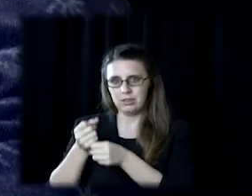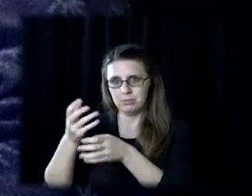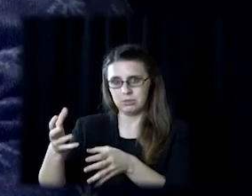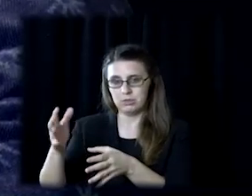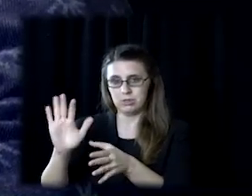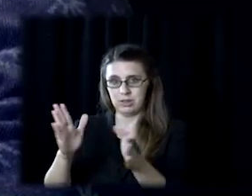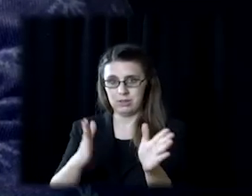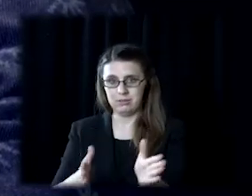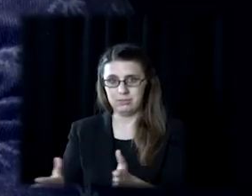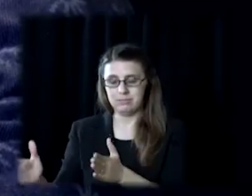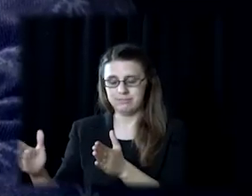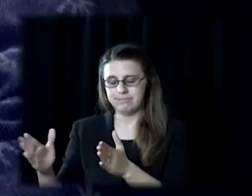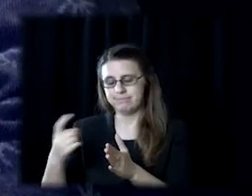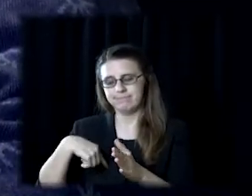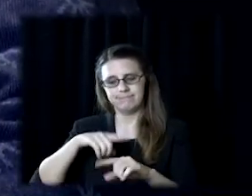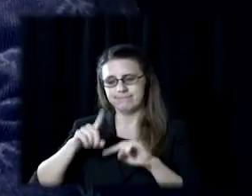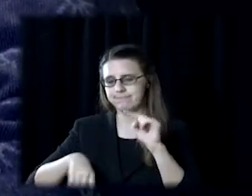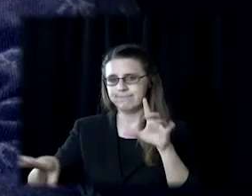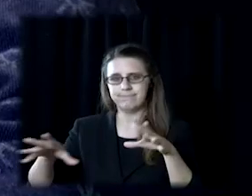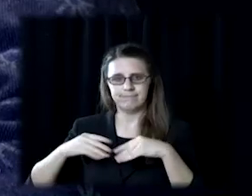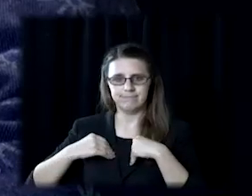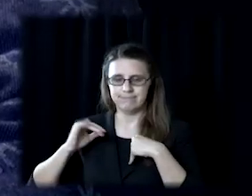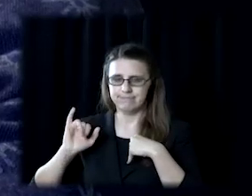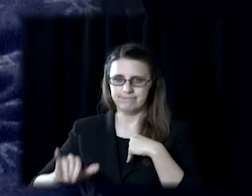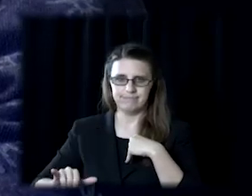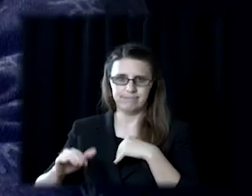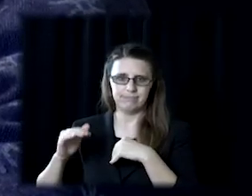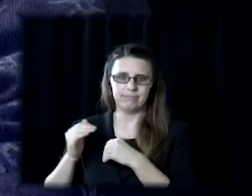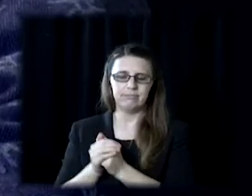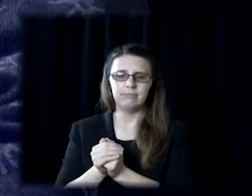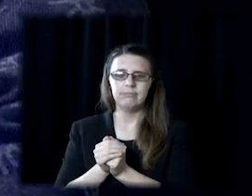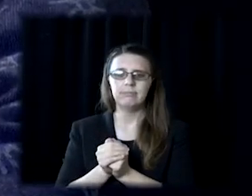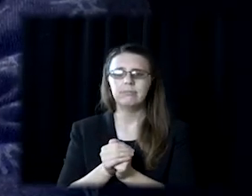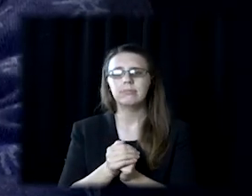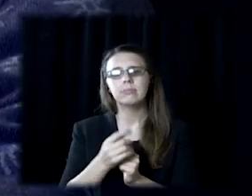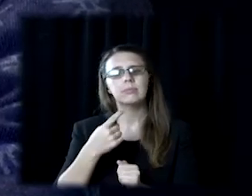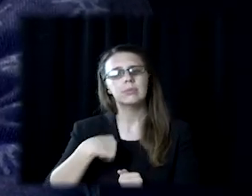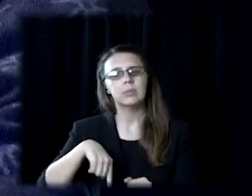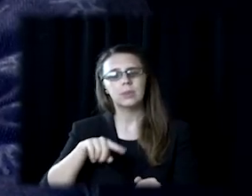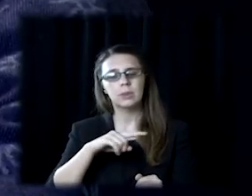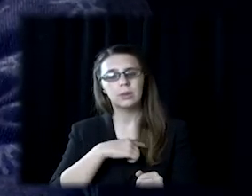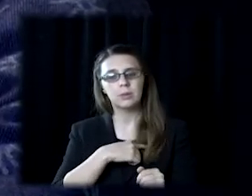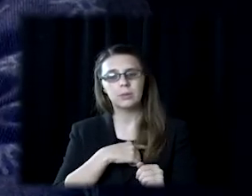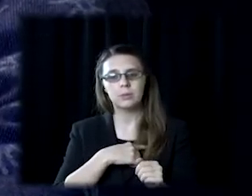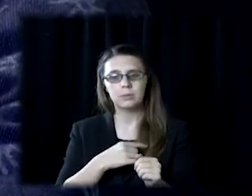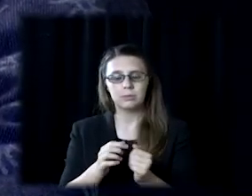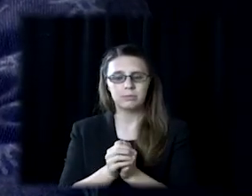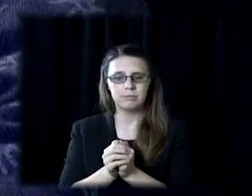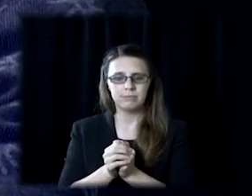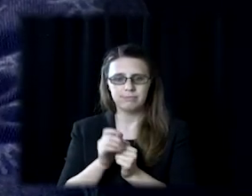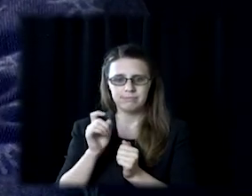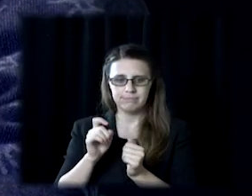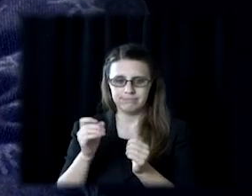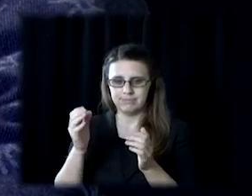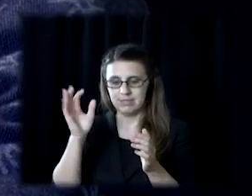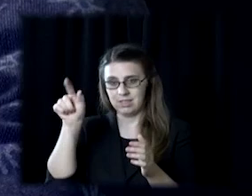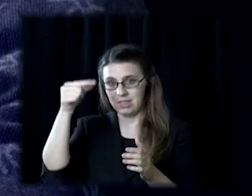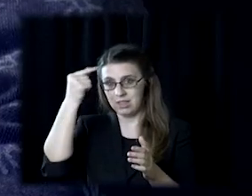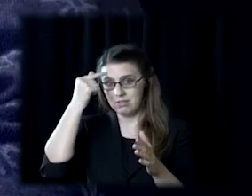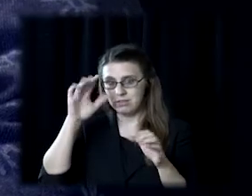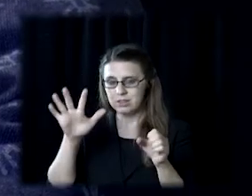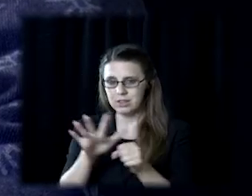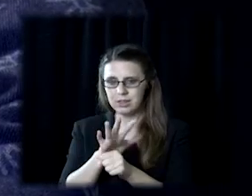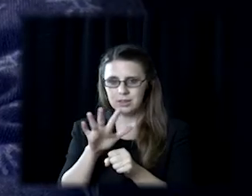unacceptable. Equally as important, we have insisted on the importance of the government's completion of the much-delayed comprehensive financial statements.